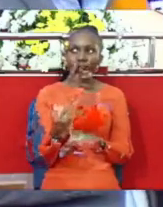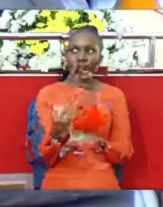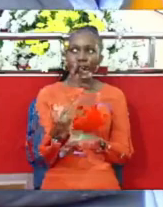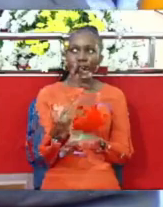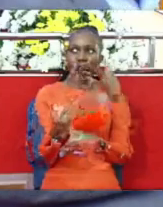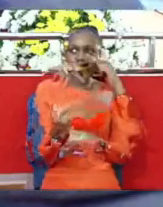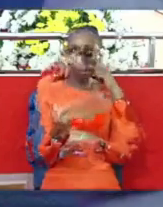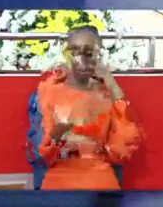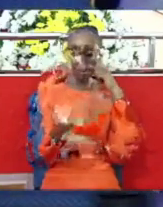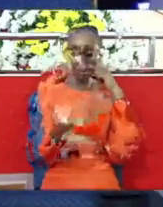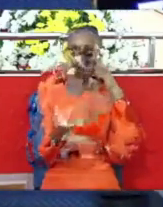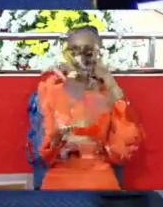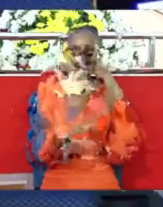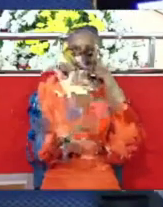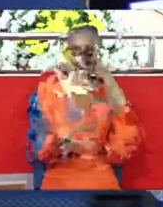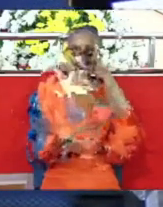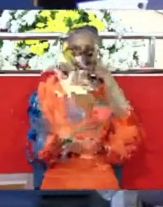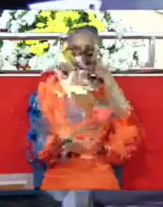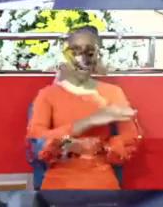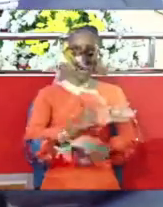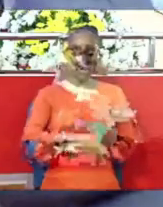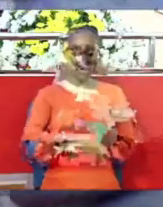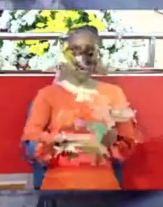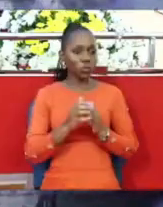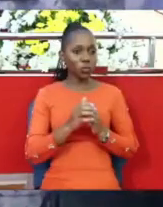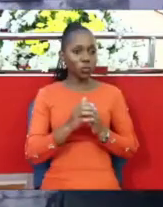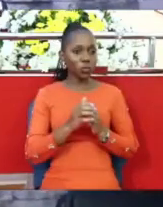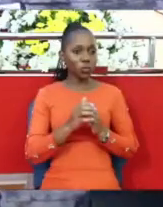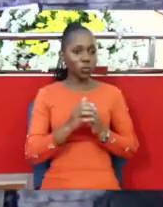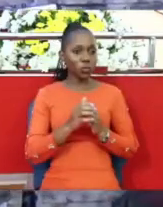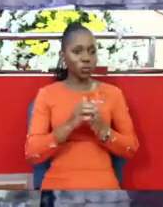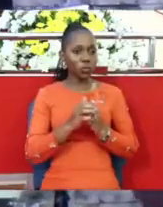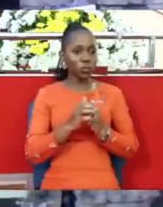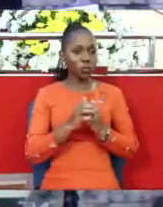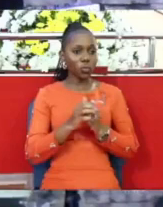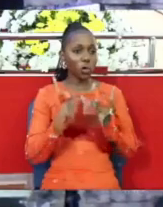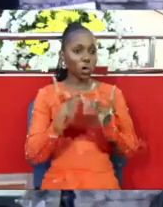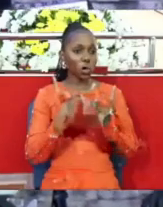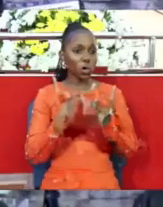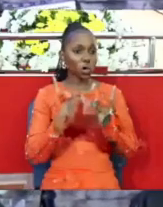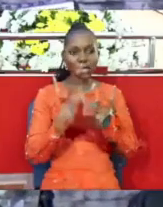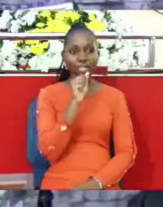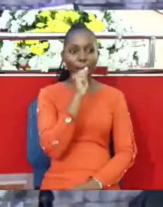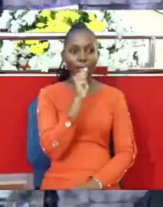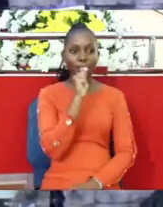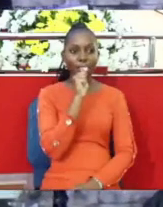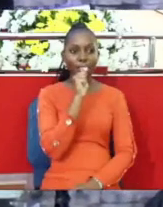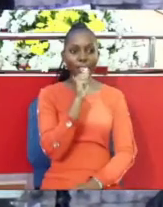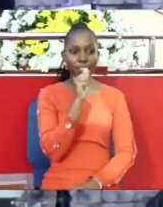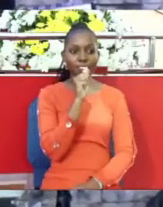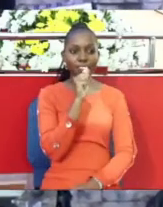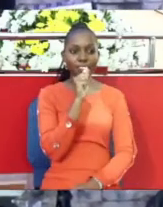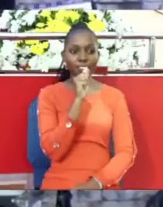took us, the leaders, for dinner. Alitupeleka viongozi kwa chakula cha jioni. But I was in those countries, na